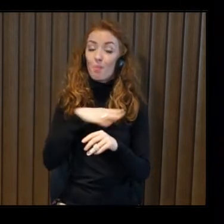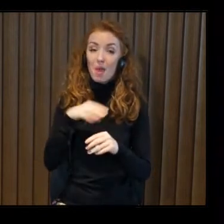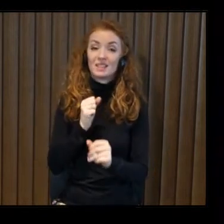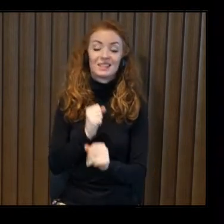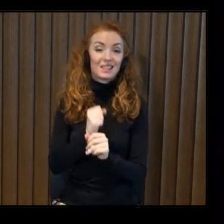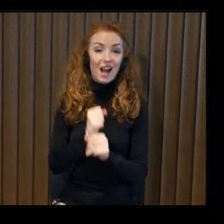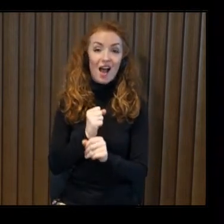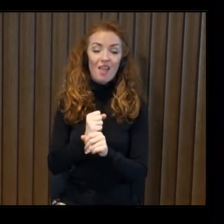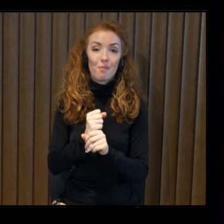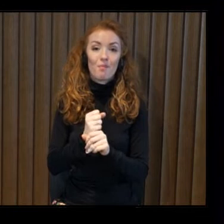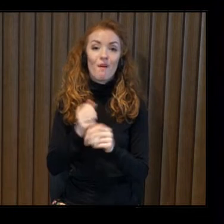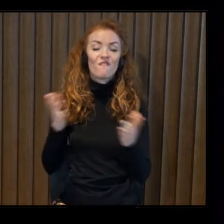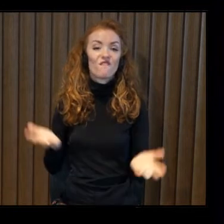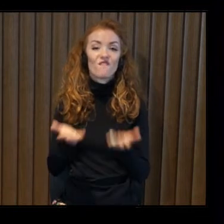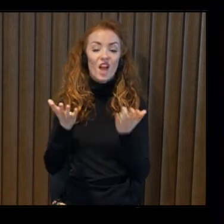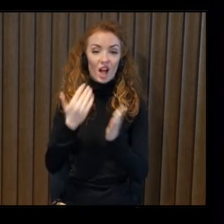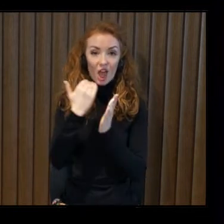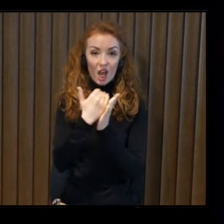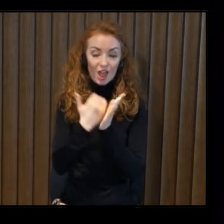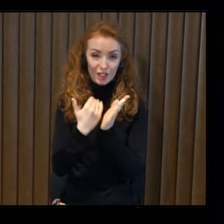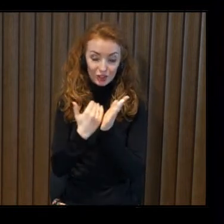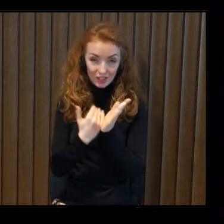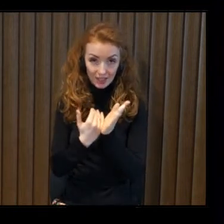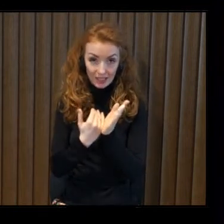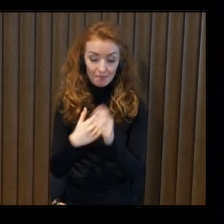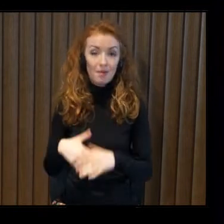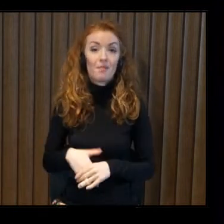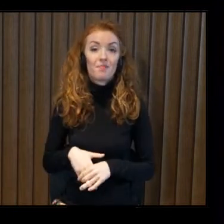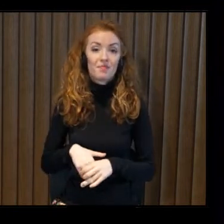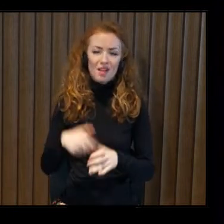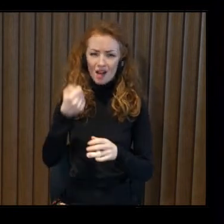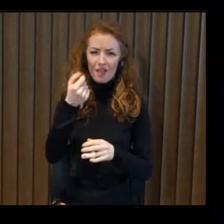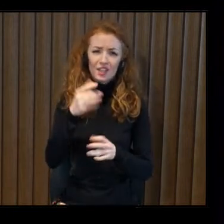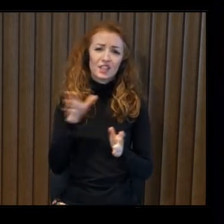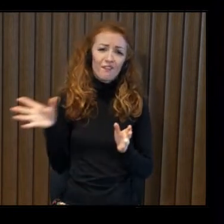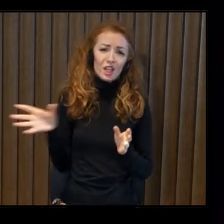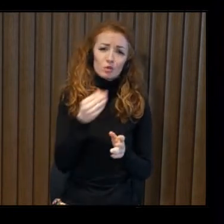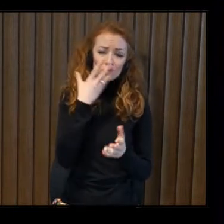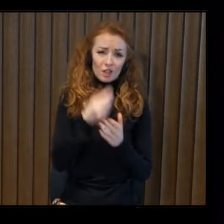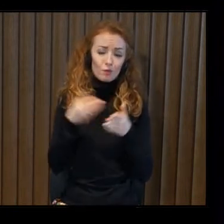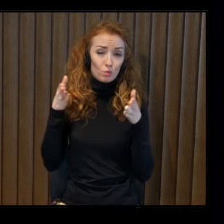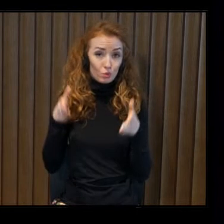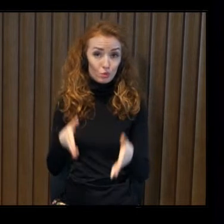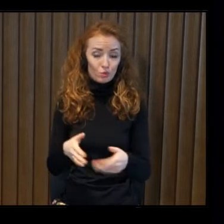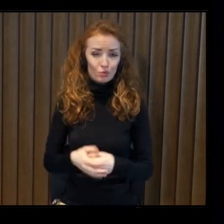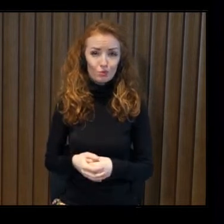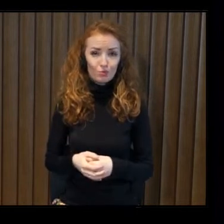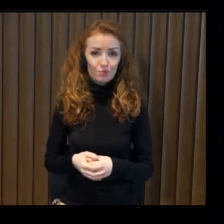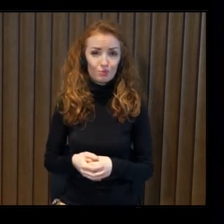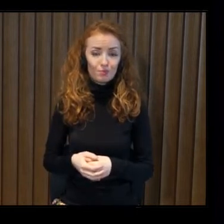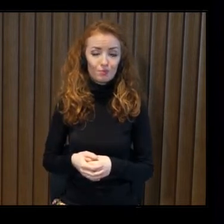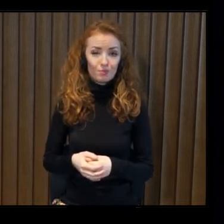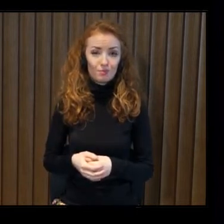problems in my life, but most of the time, things have just worked out. Now, you change a couple of those variables, maybe the way